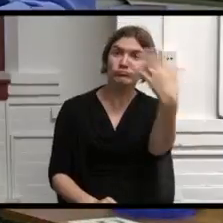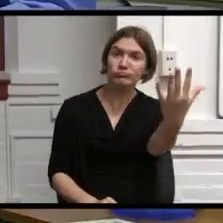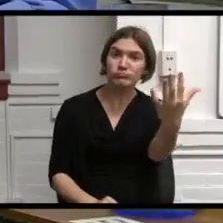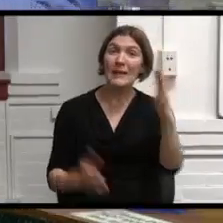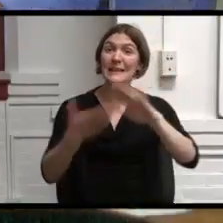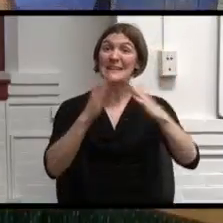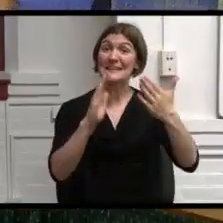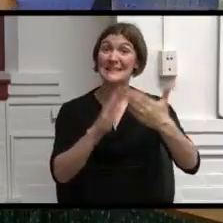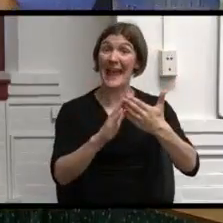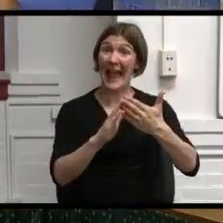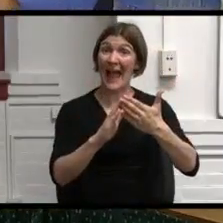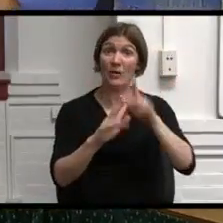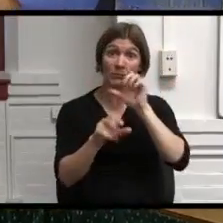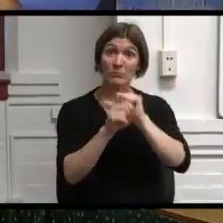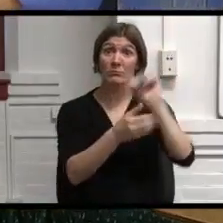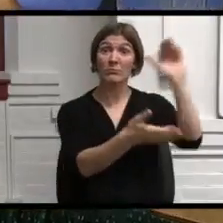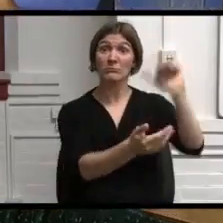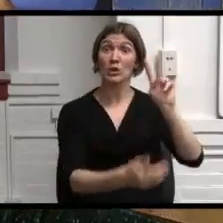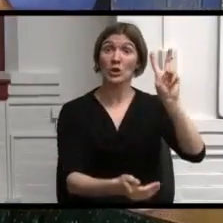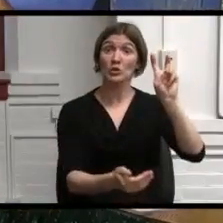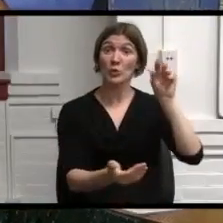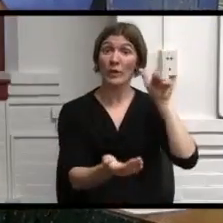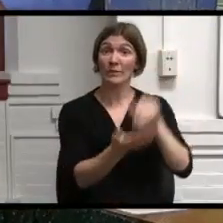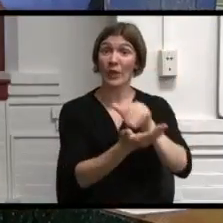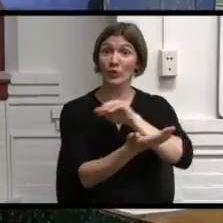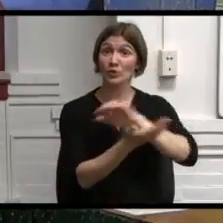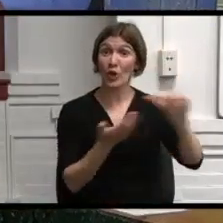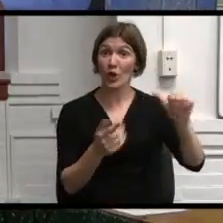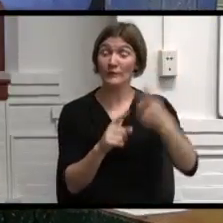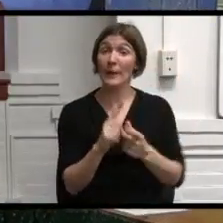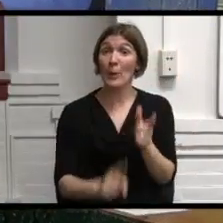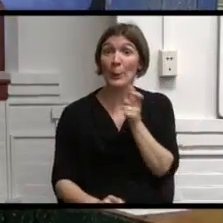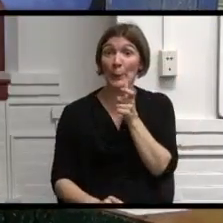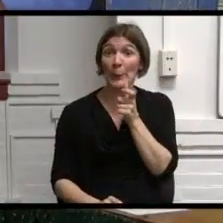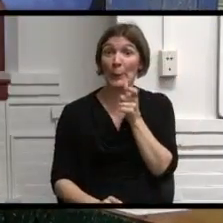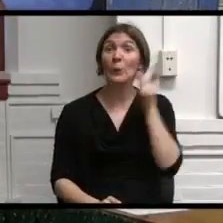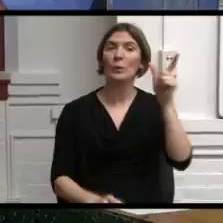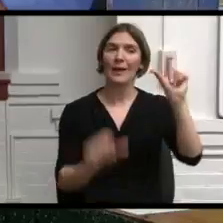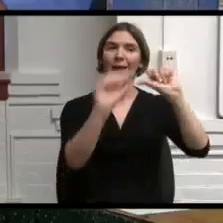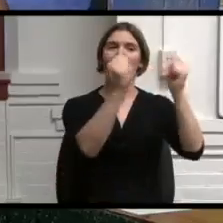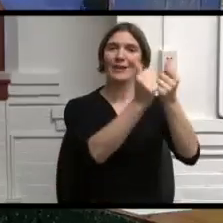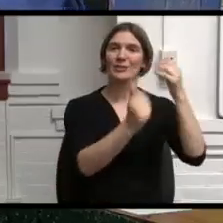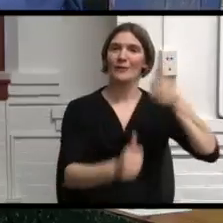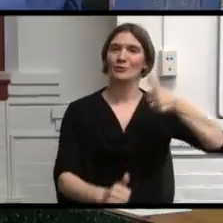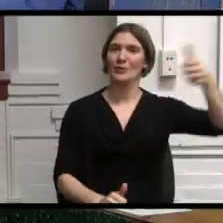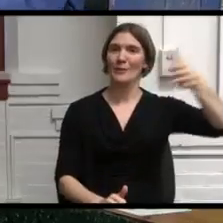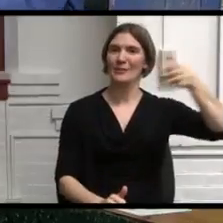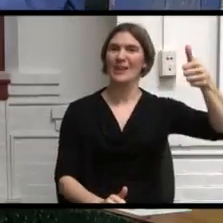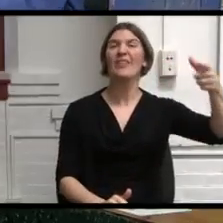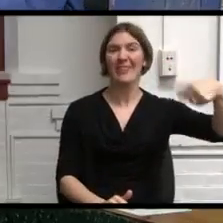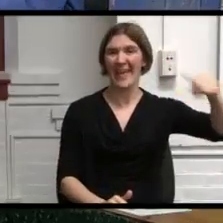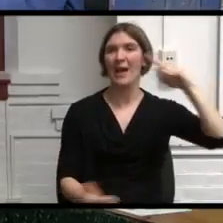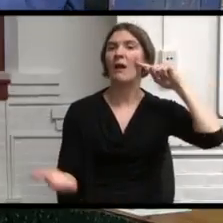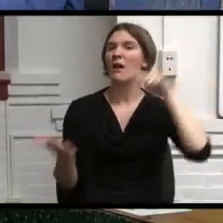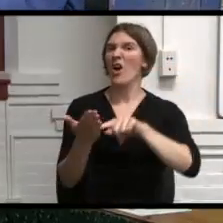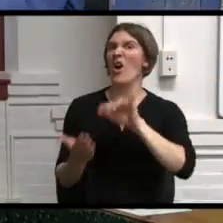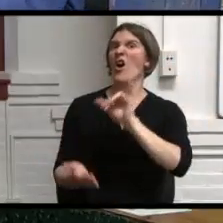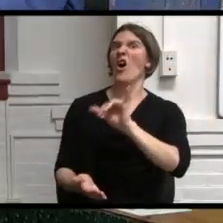was getting $200,000 to be used from the Agency of Transportation to use